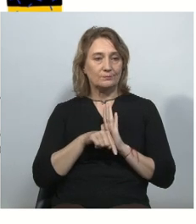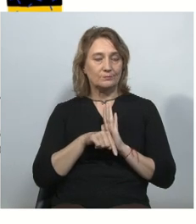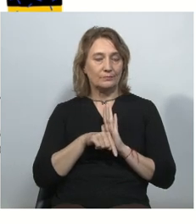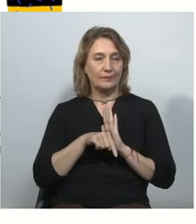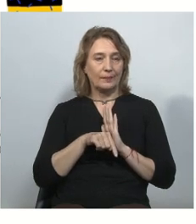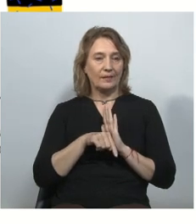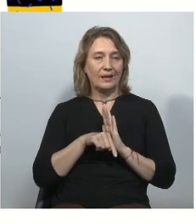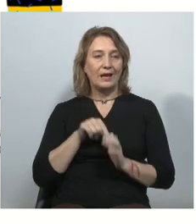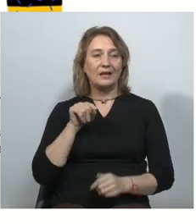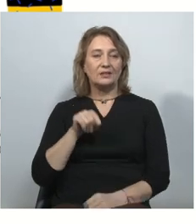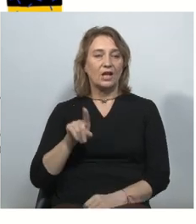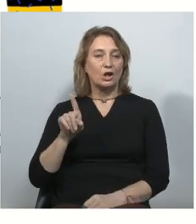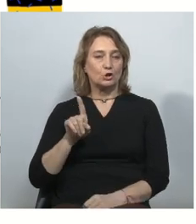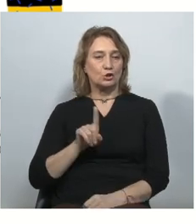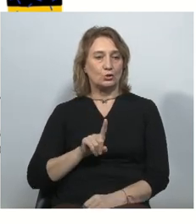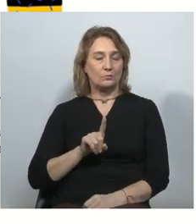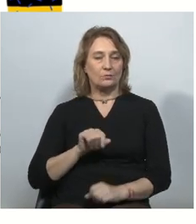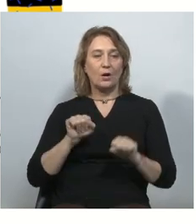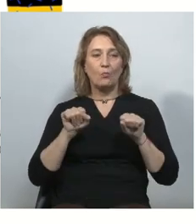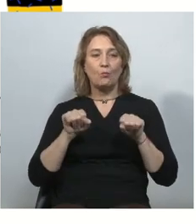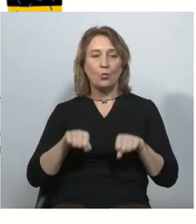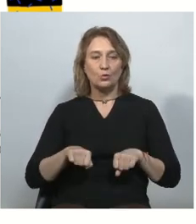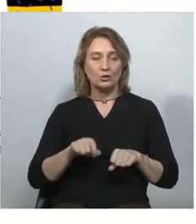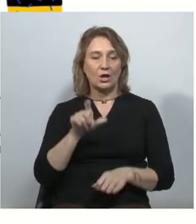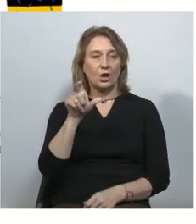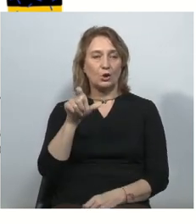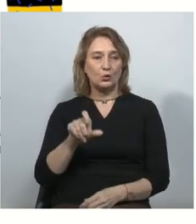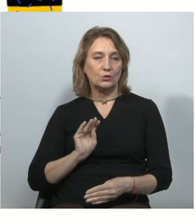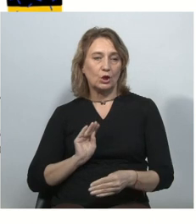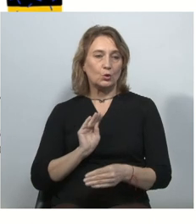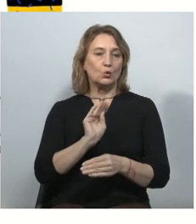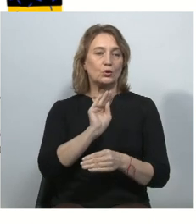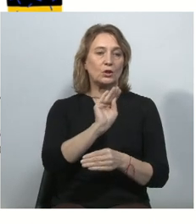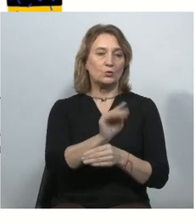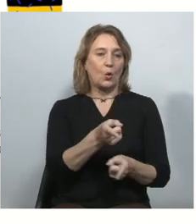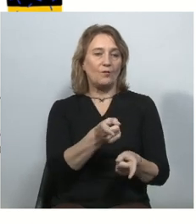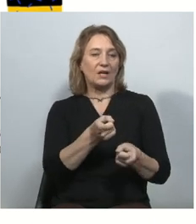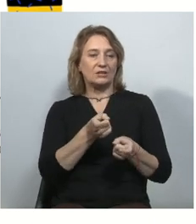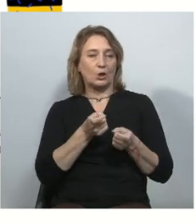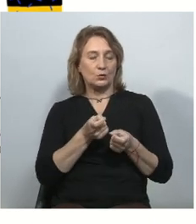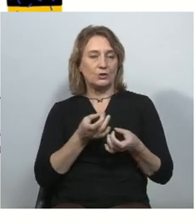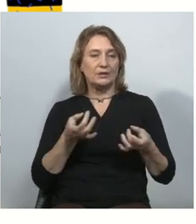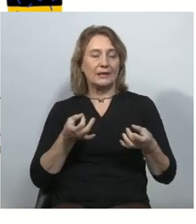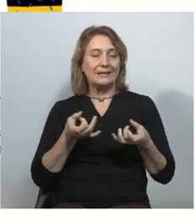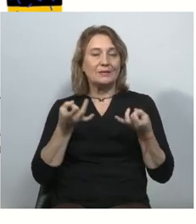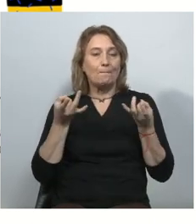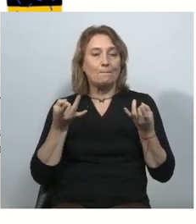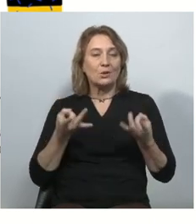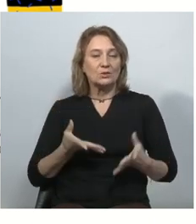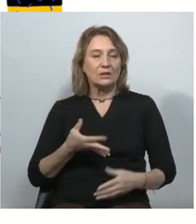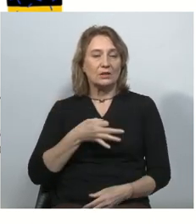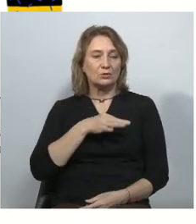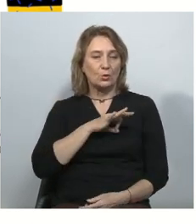30 minutes. So it means that this is what help engage